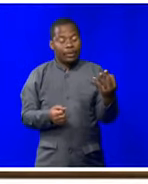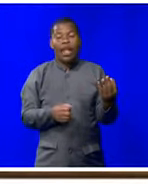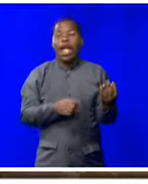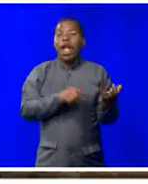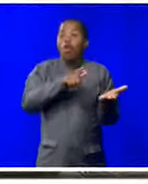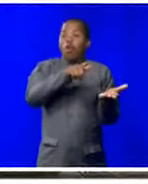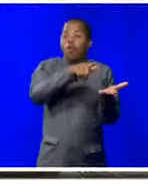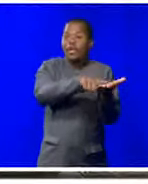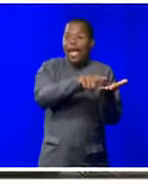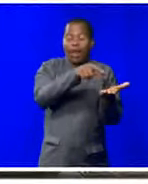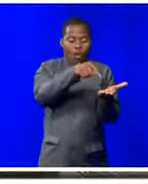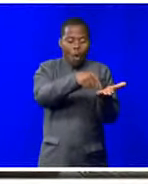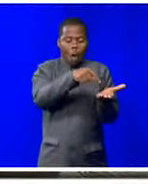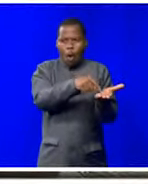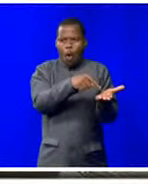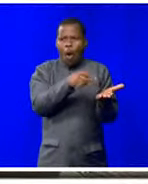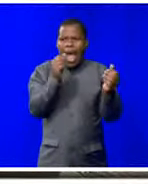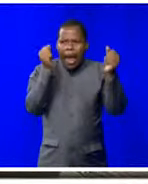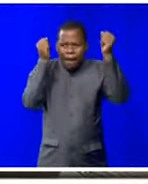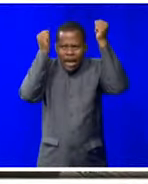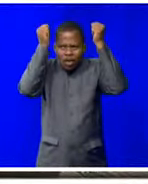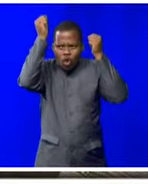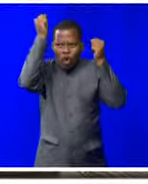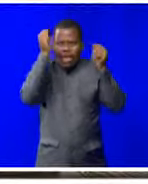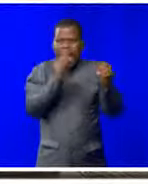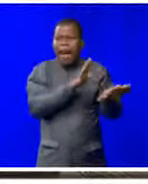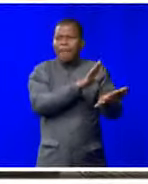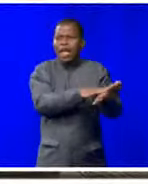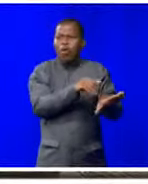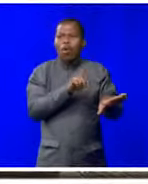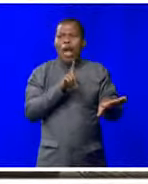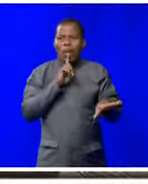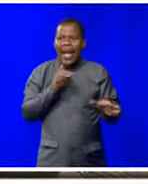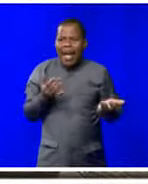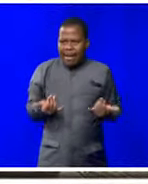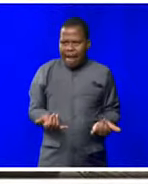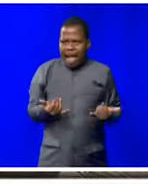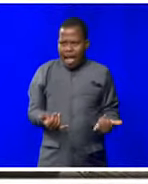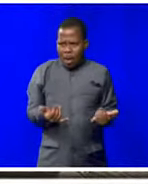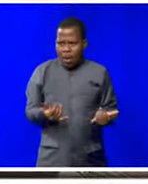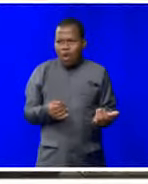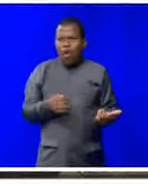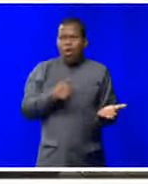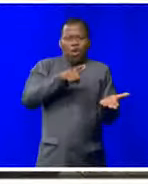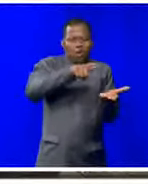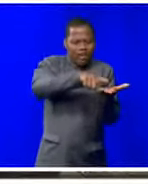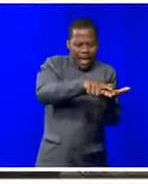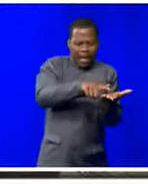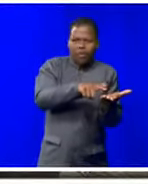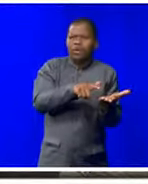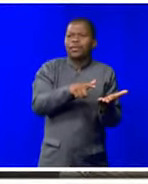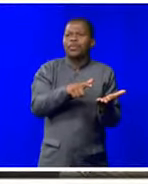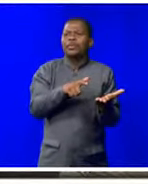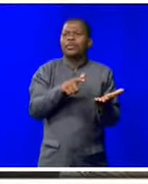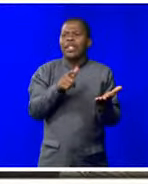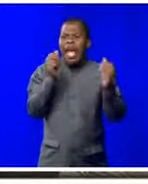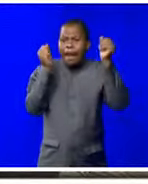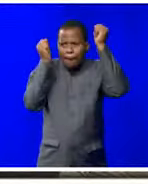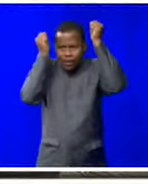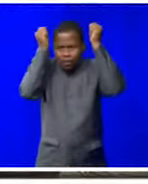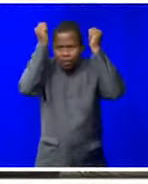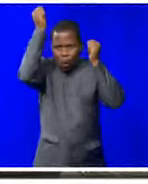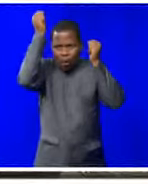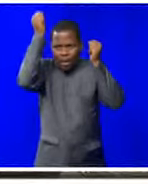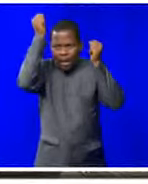beka excludiwe emasotsha. What we've done now, we have removed the exclusion emasotsha. Lokusho